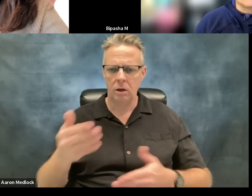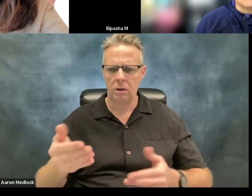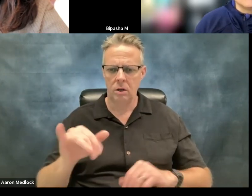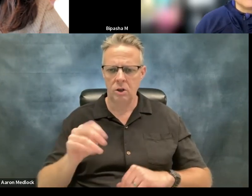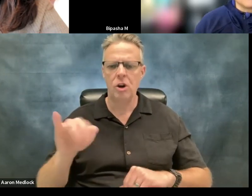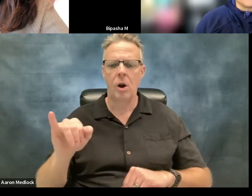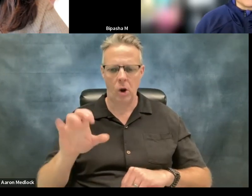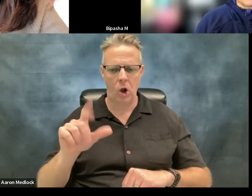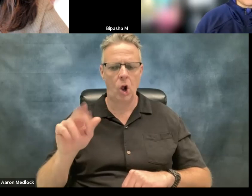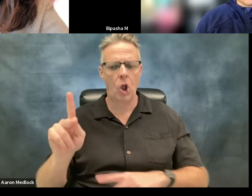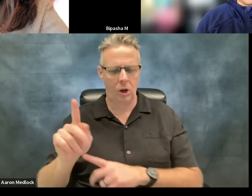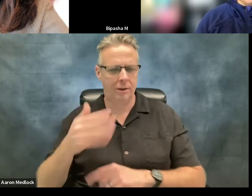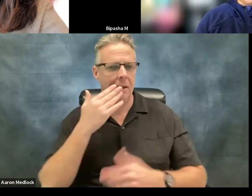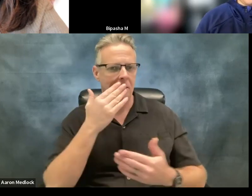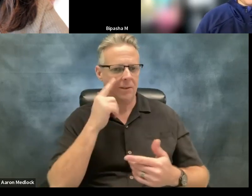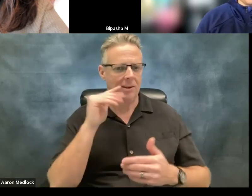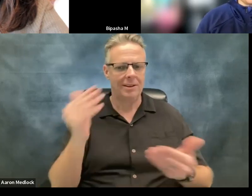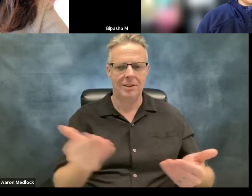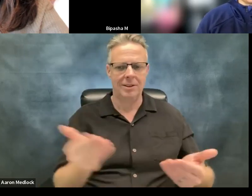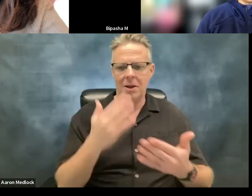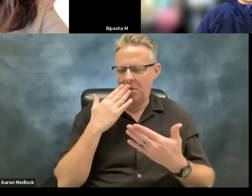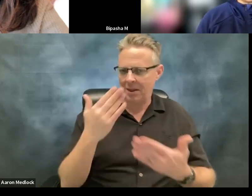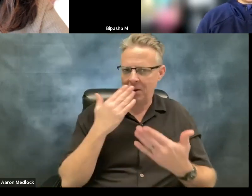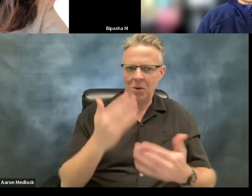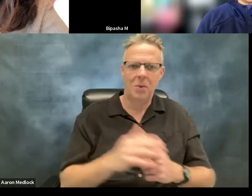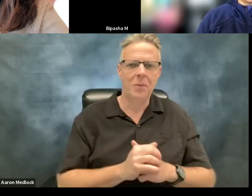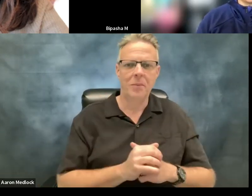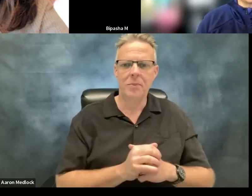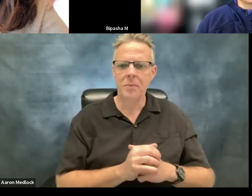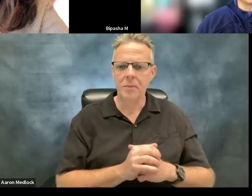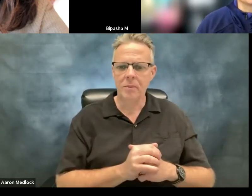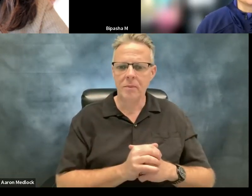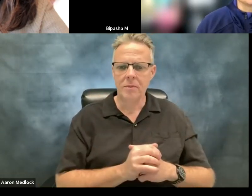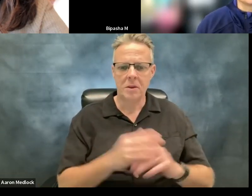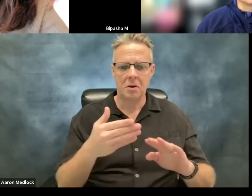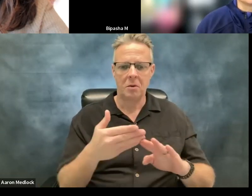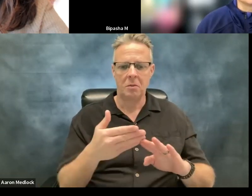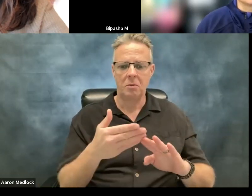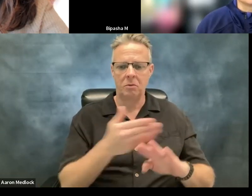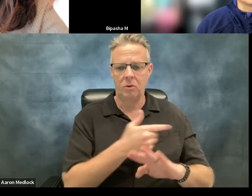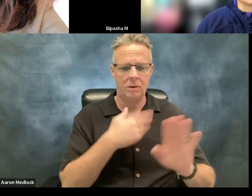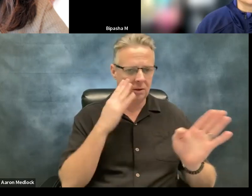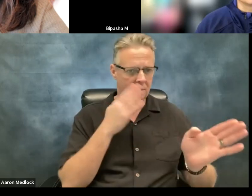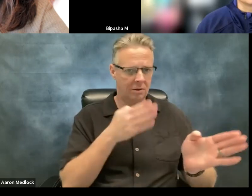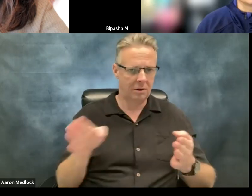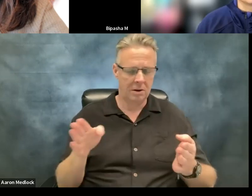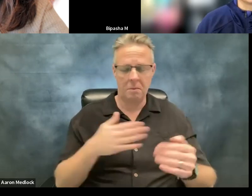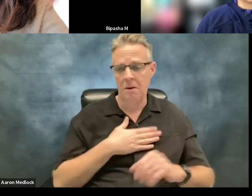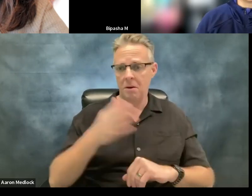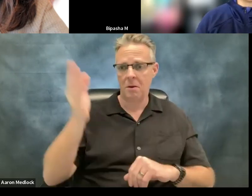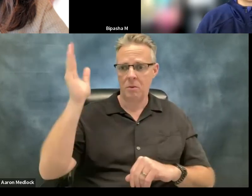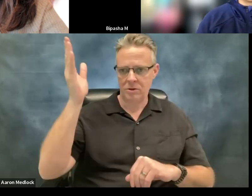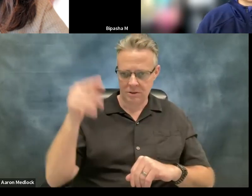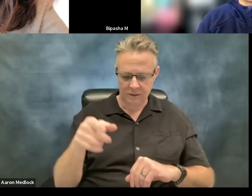Welcome, Jerry. Thank you for being here. Yeah, thank you. And, before I shift to my